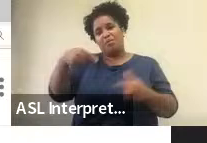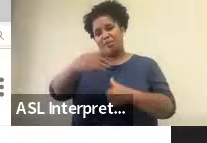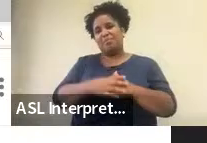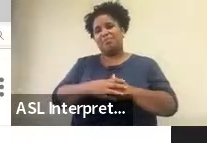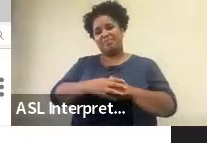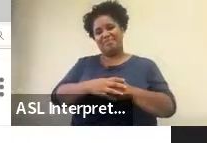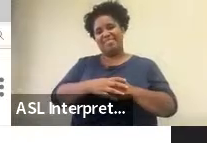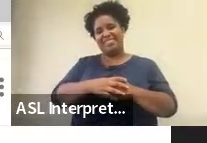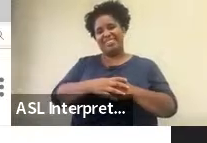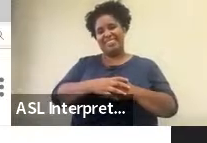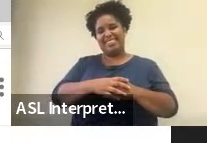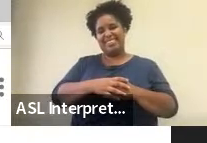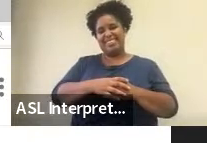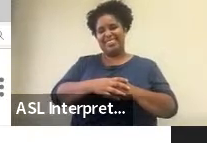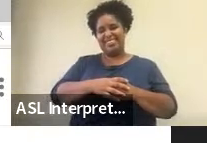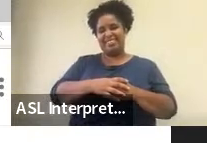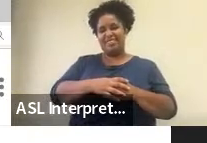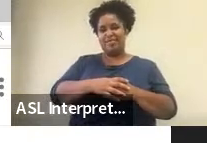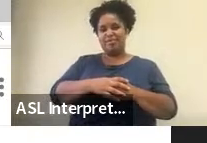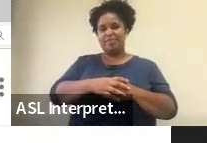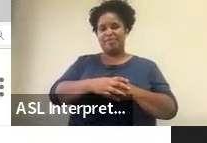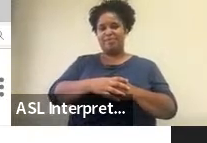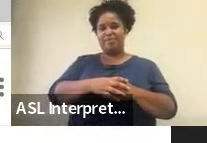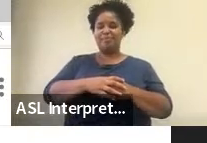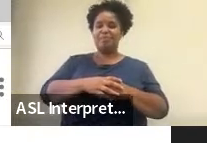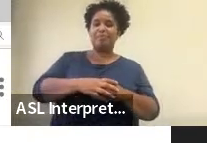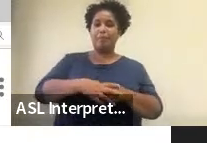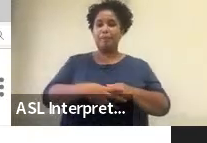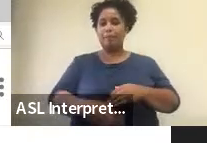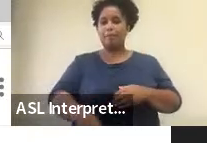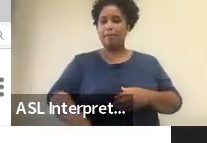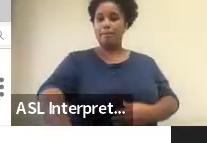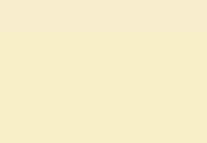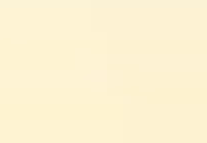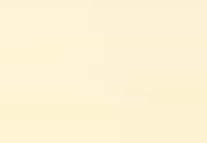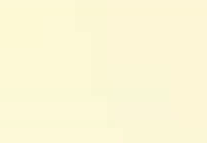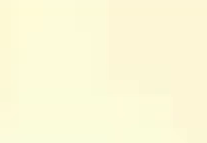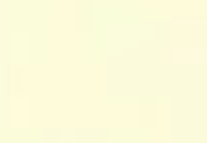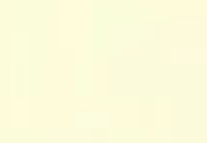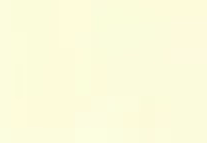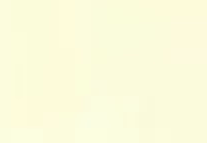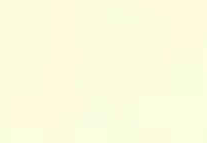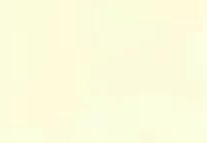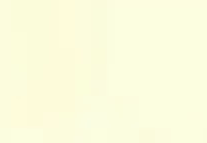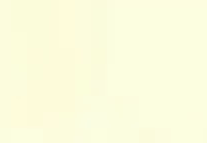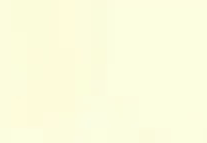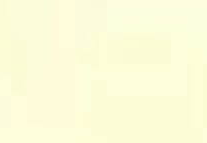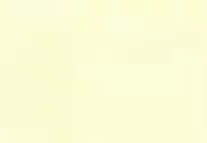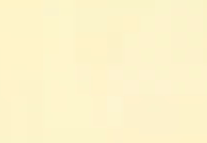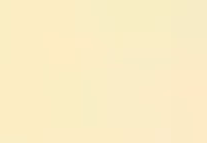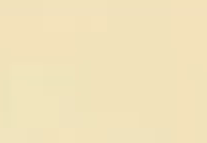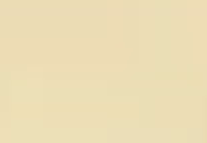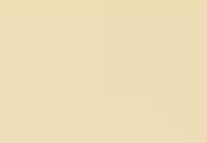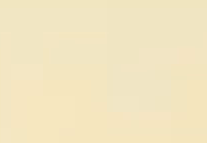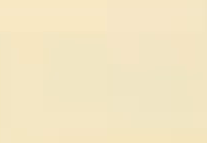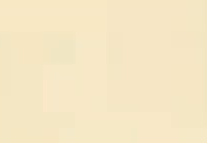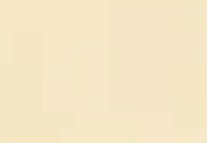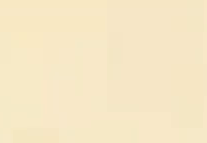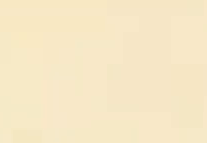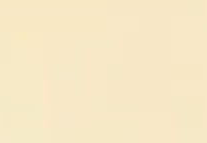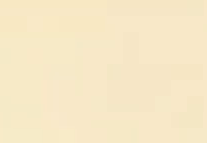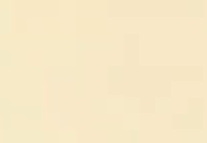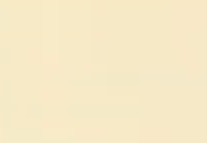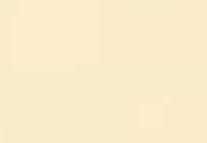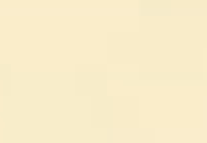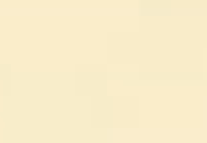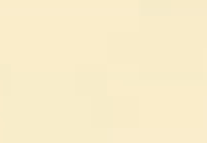Thanks. All right. Folks, someone will be here soon. Let me go into the other room and grab